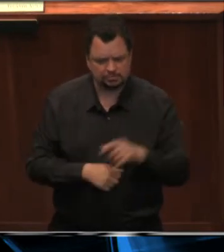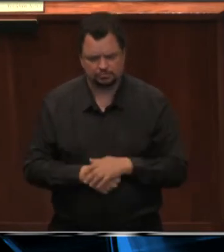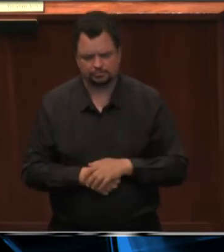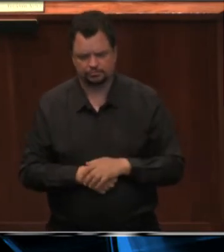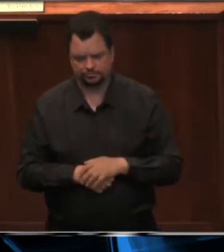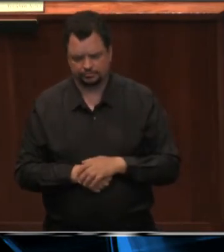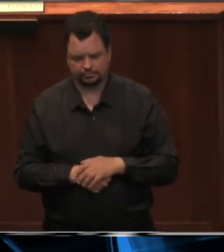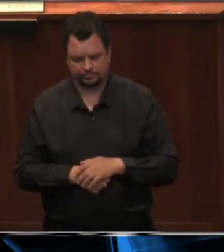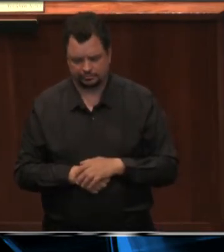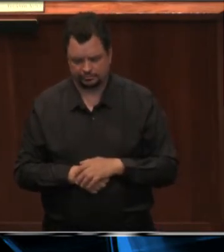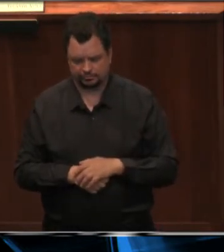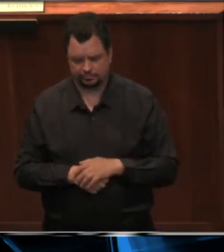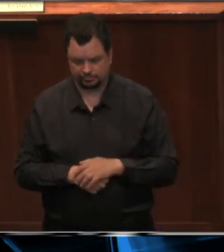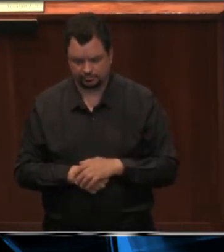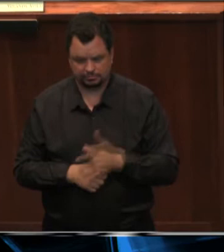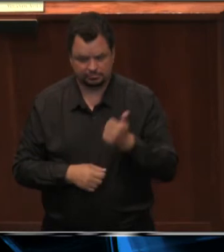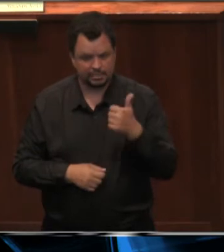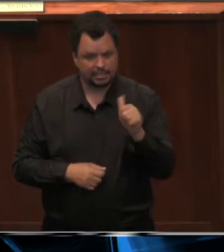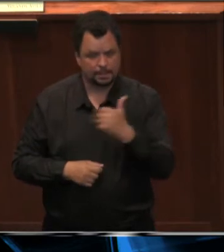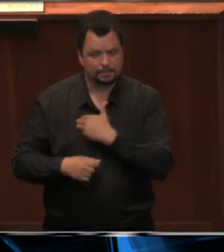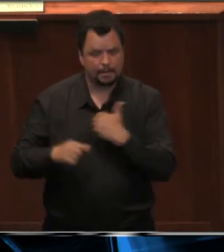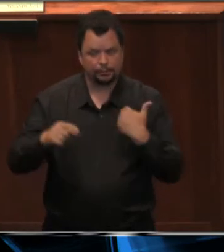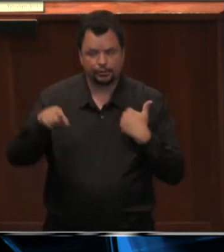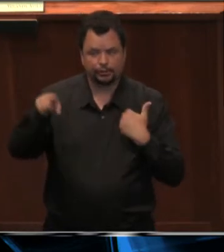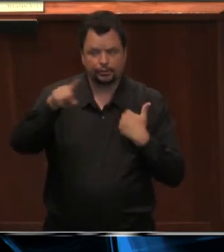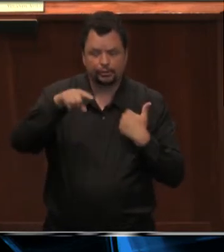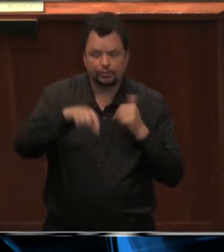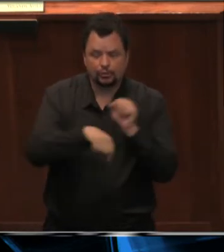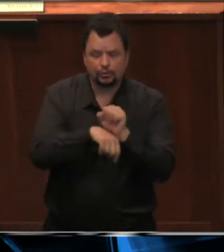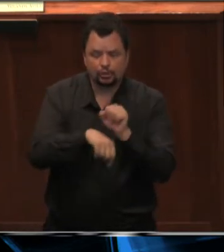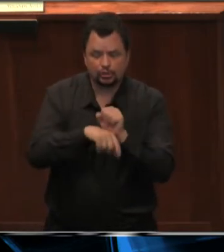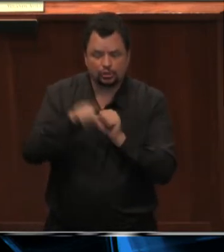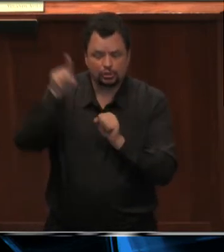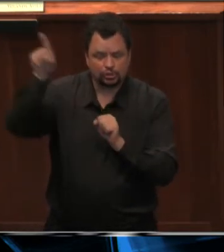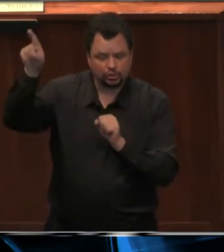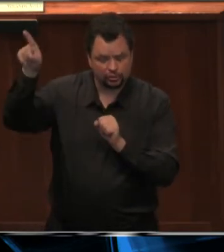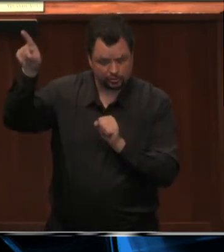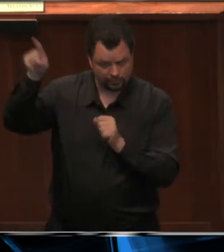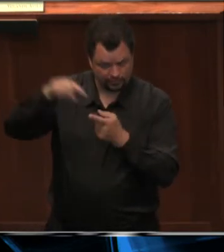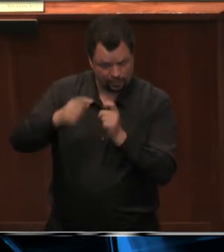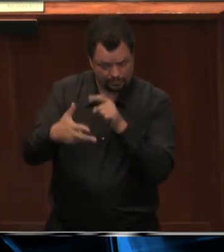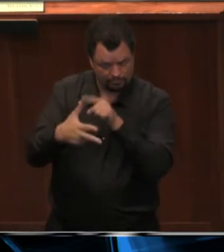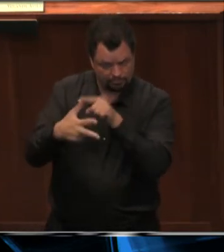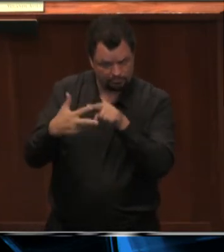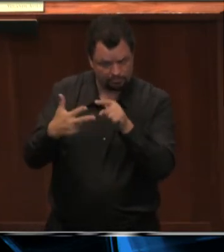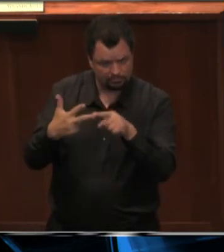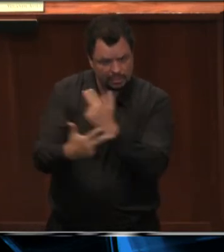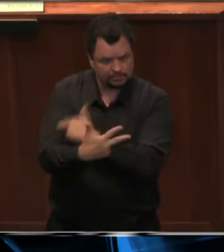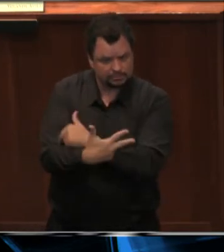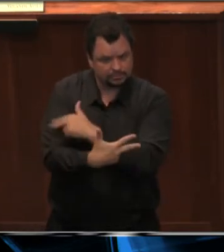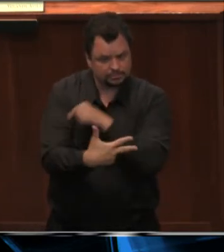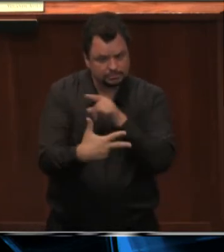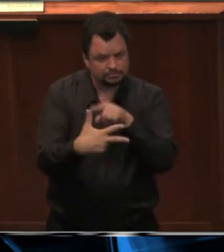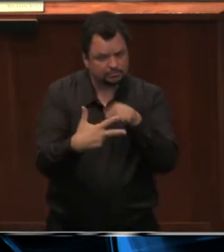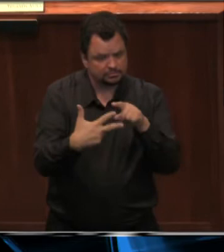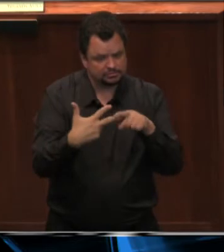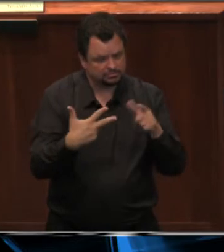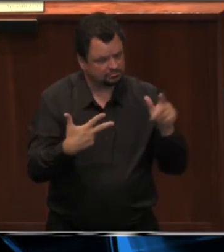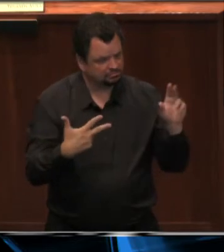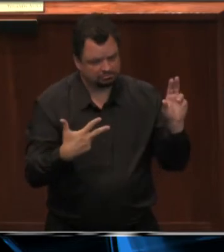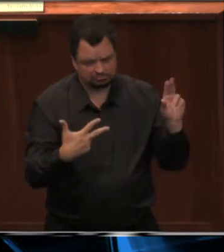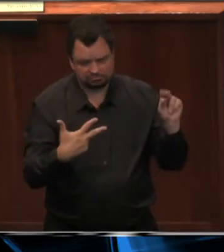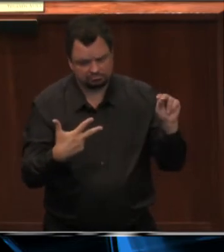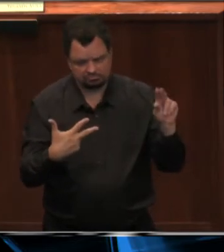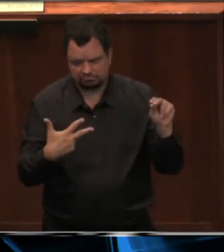Are there any members from any representatives of the three hospital systems? They're not with us here this morning, but we are